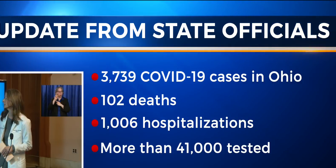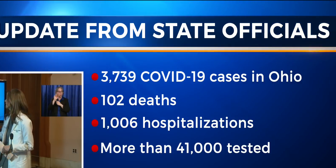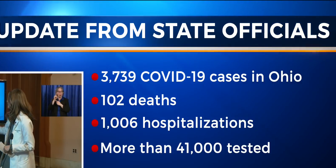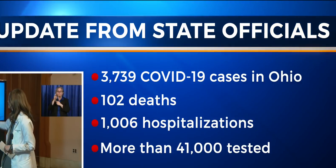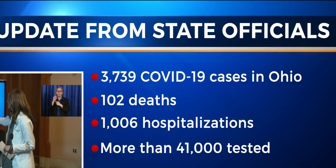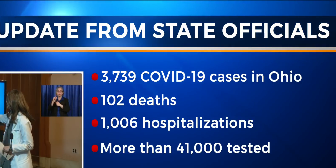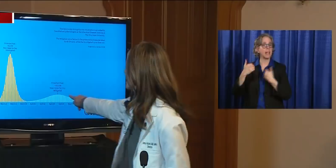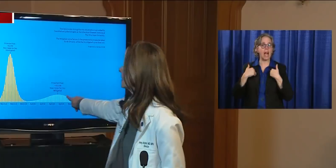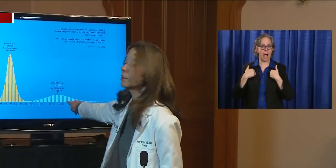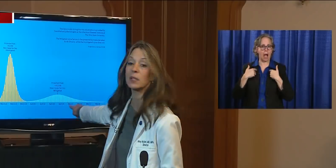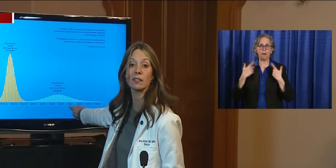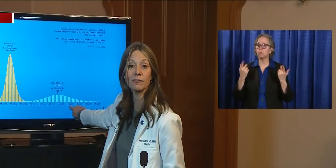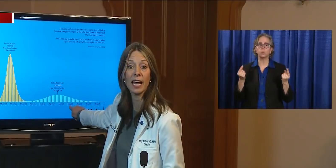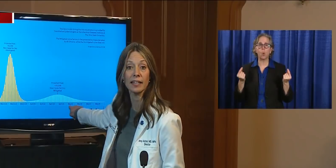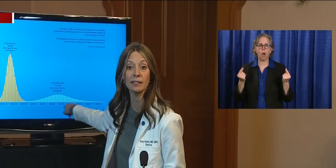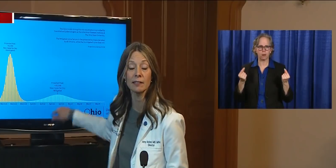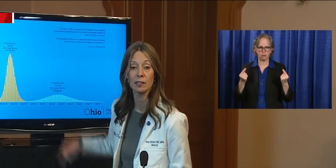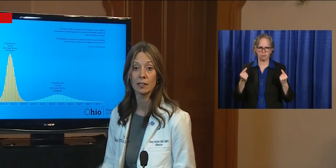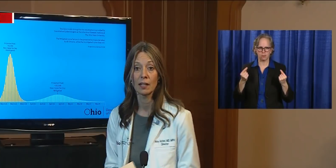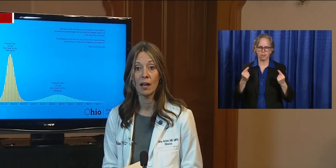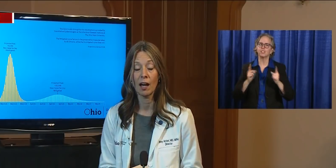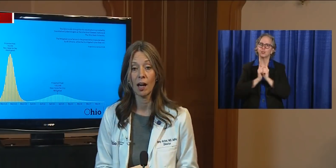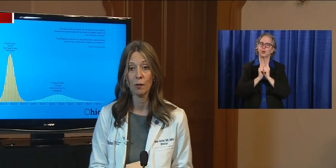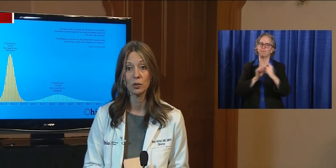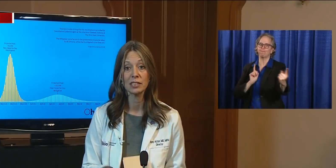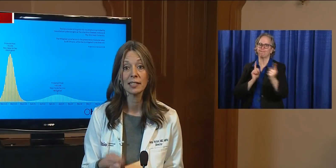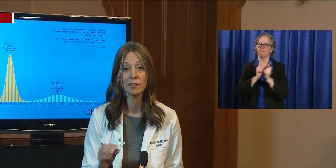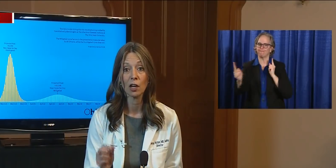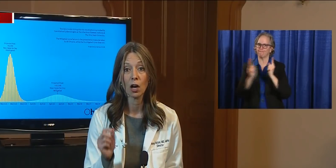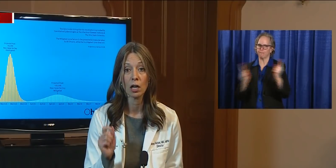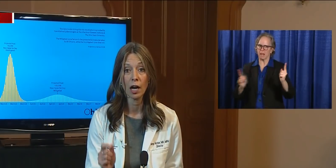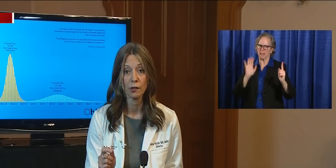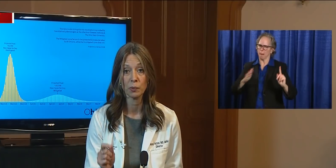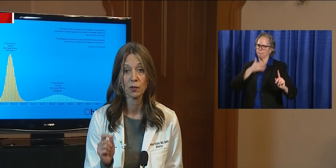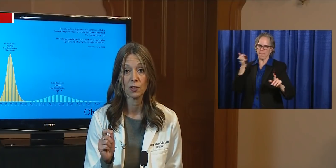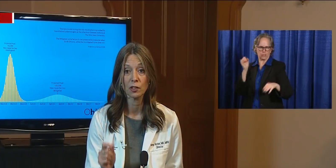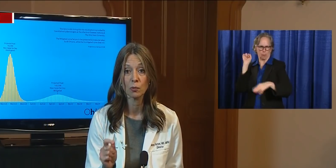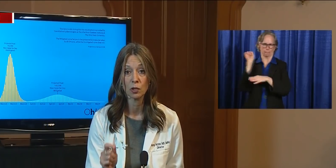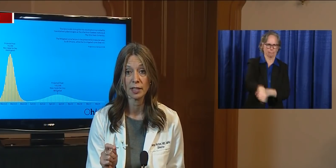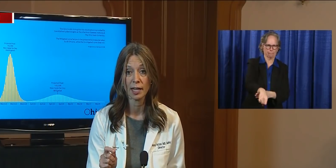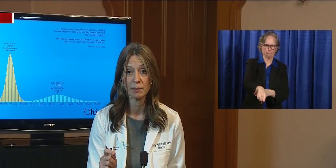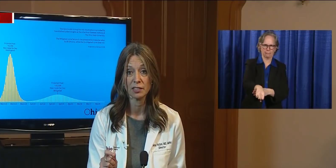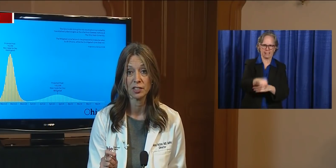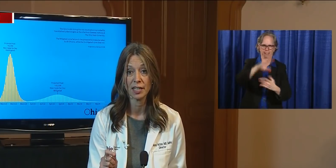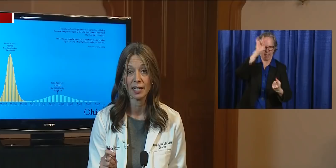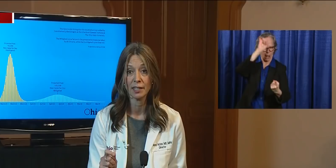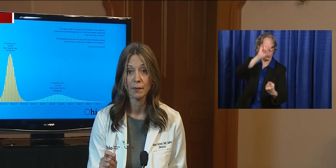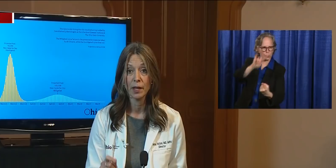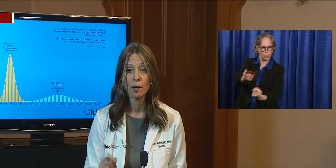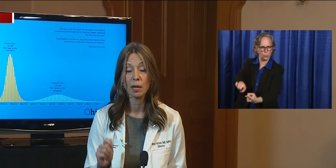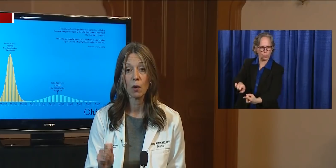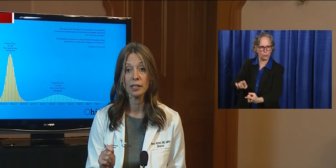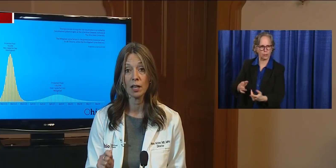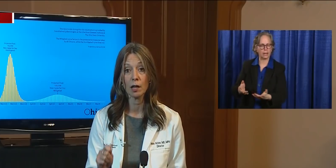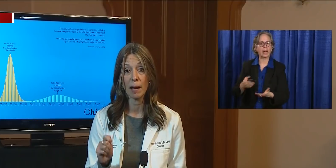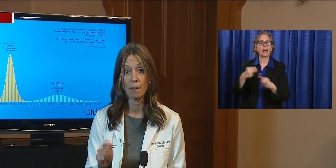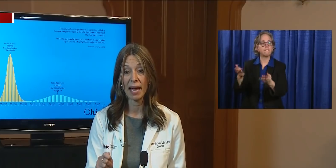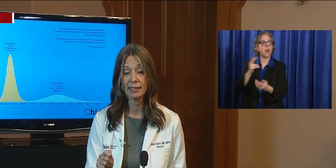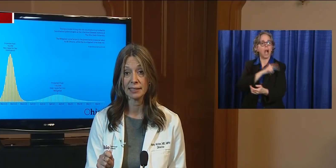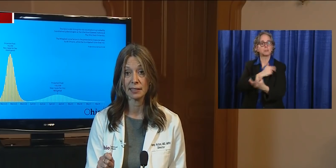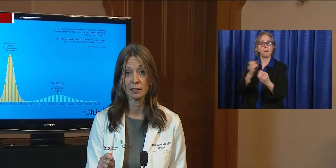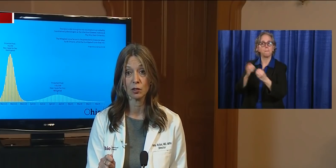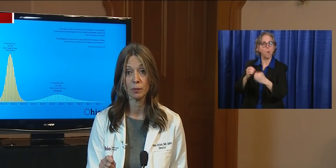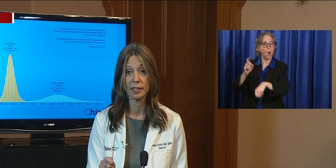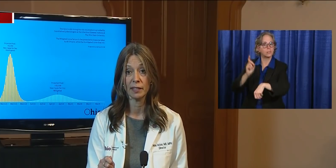we are seeing that this is continuing to flatten, which is giving our hospitals a little more time each day. But I want to talk